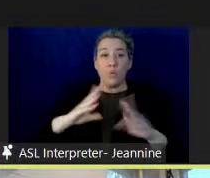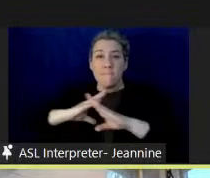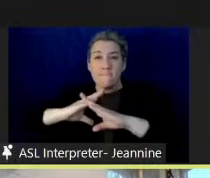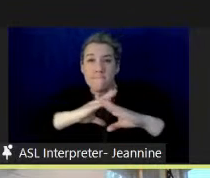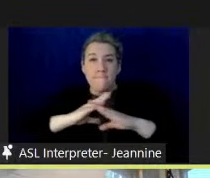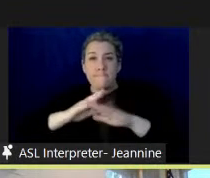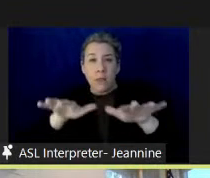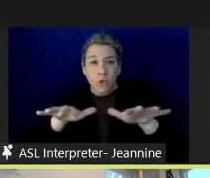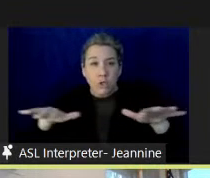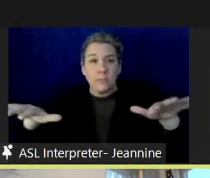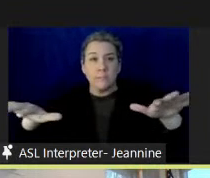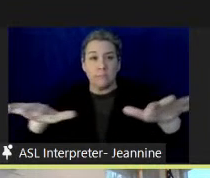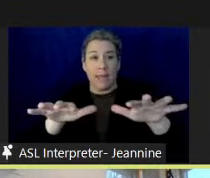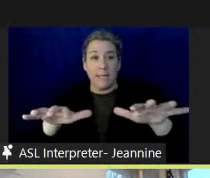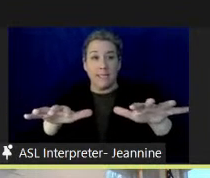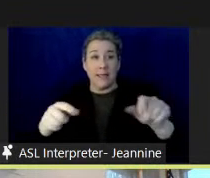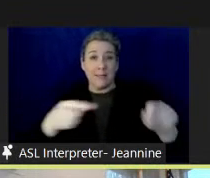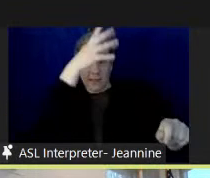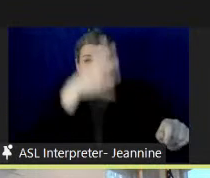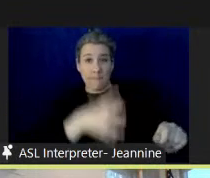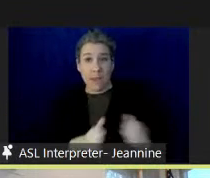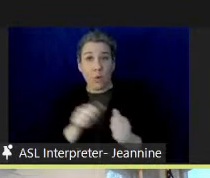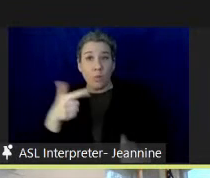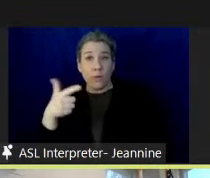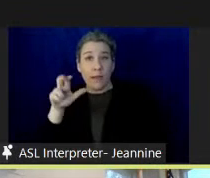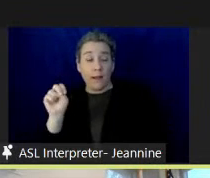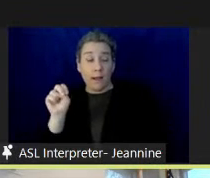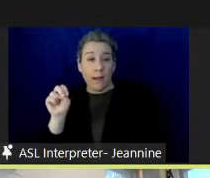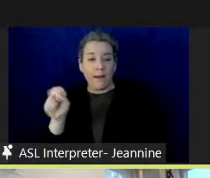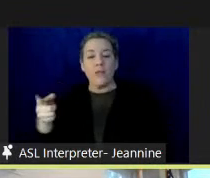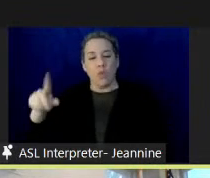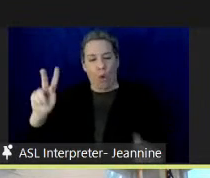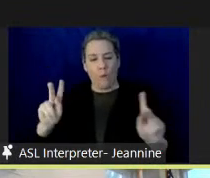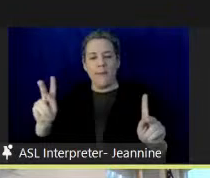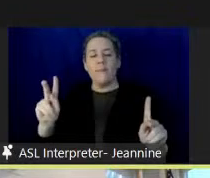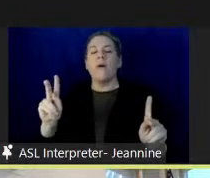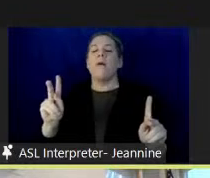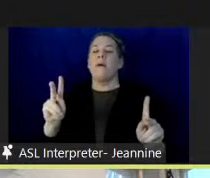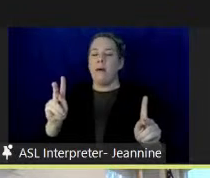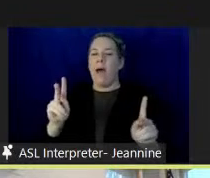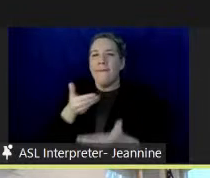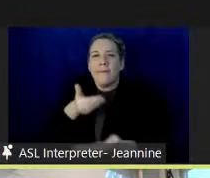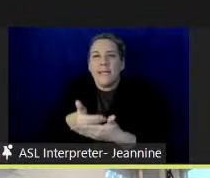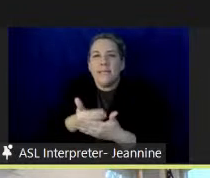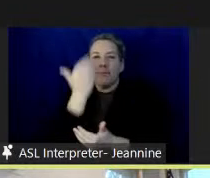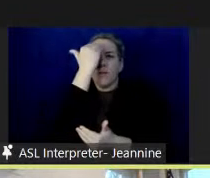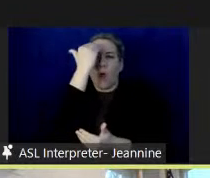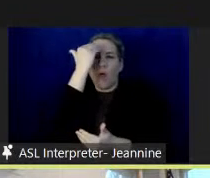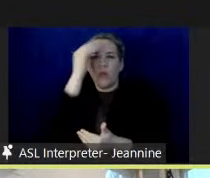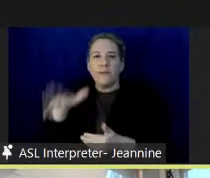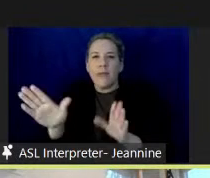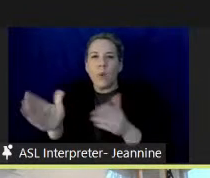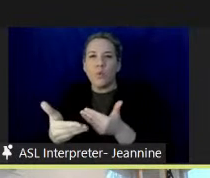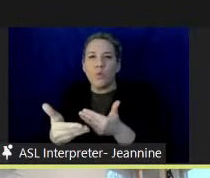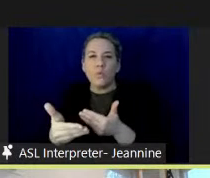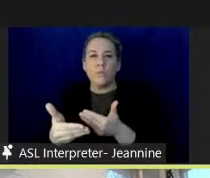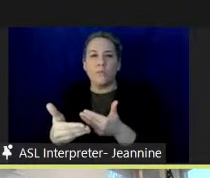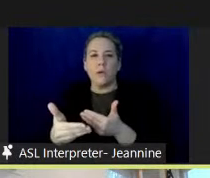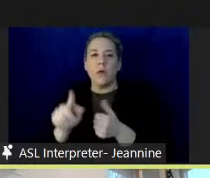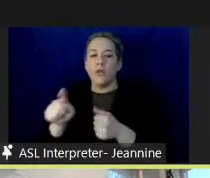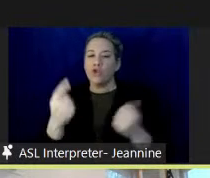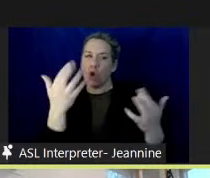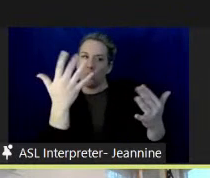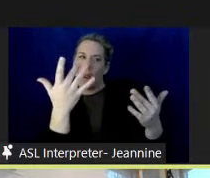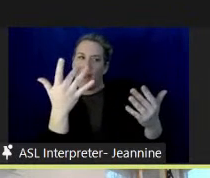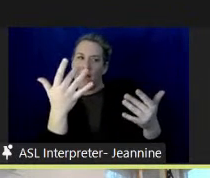have that this individual doesn't is more than likely they have knowledge and intimate knowledge of that space. And all they have to do is wait for this individual